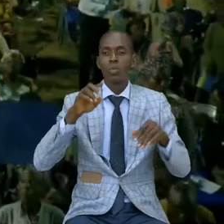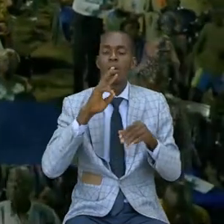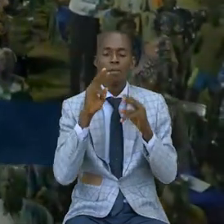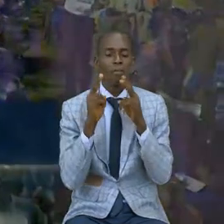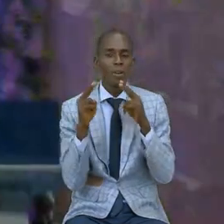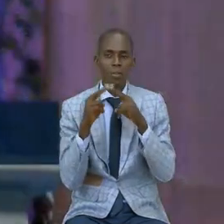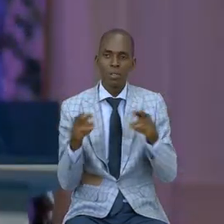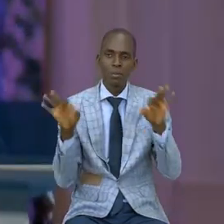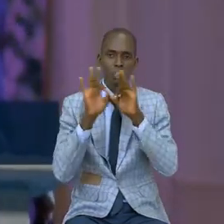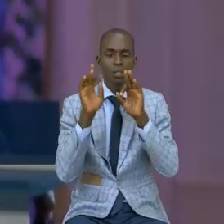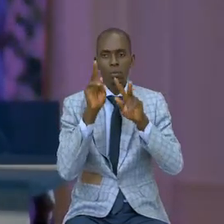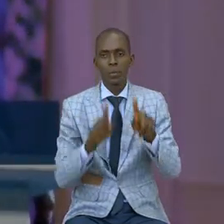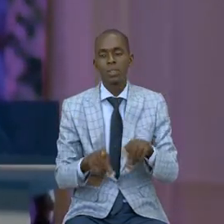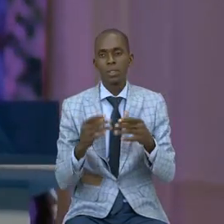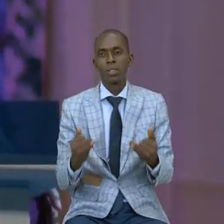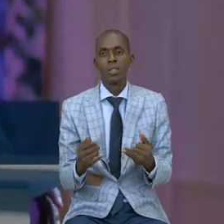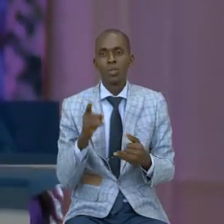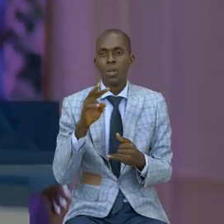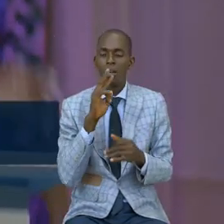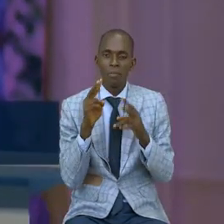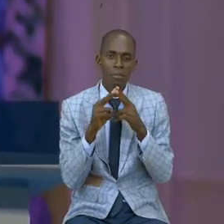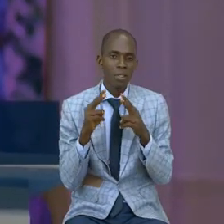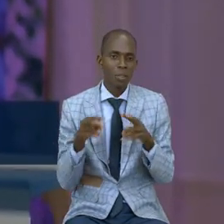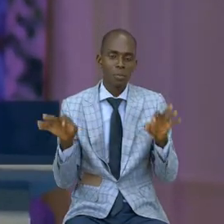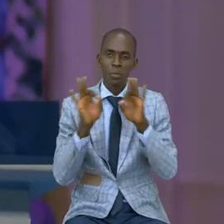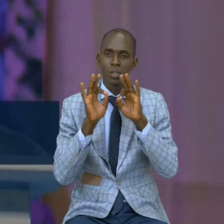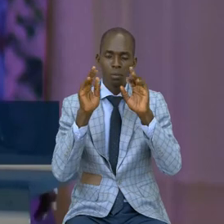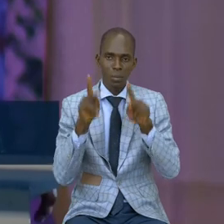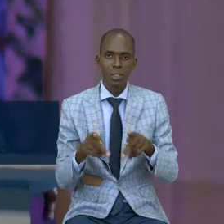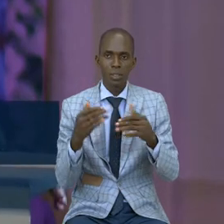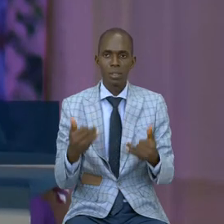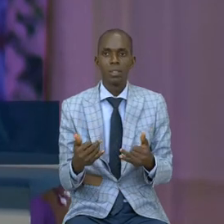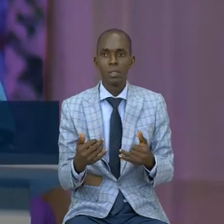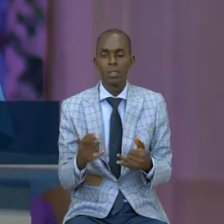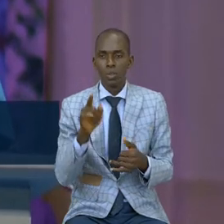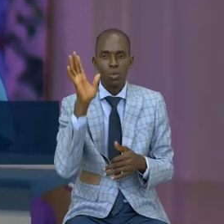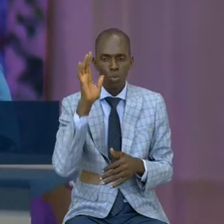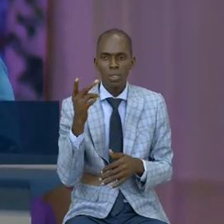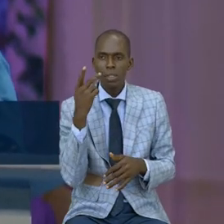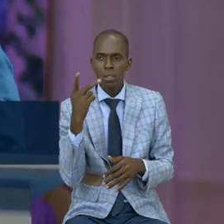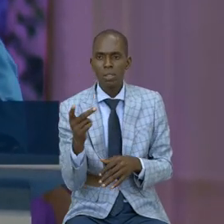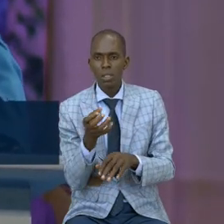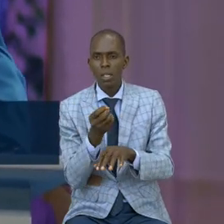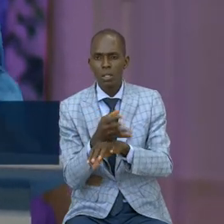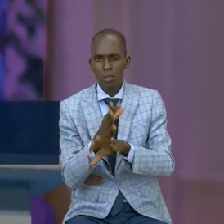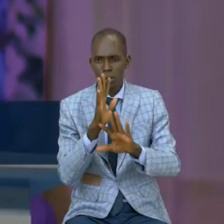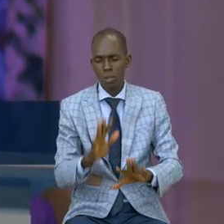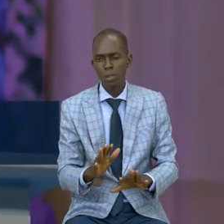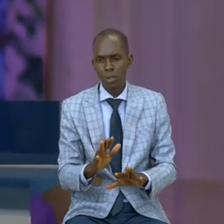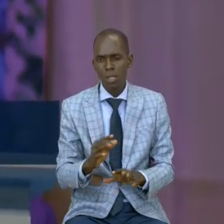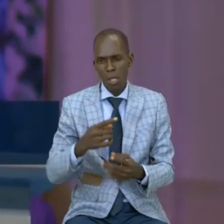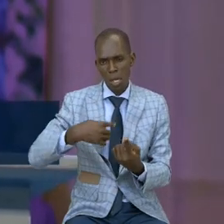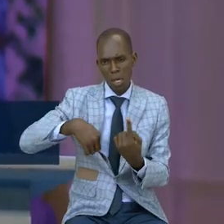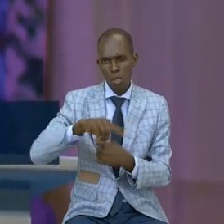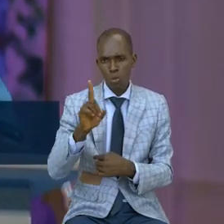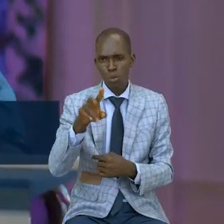important. You are very important. The counselors, please take their names, their phone number,